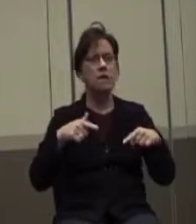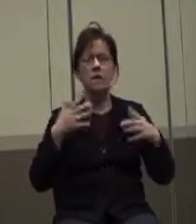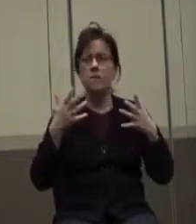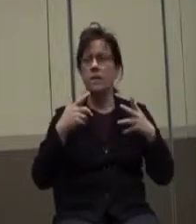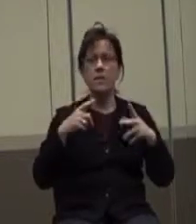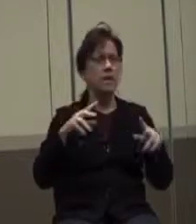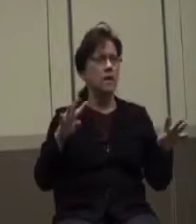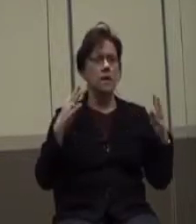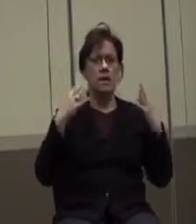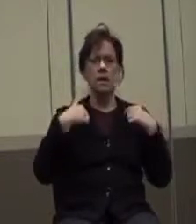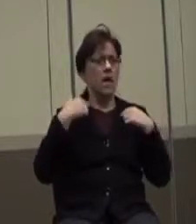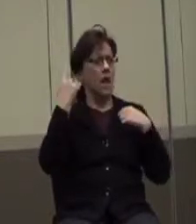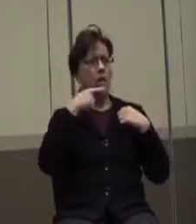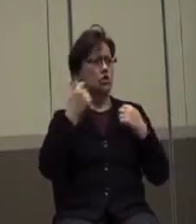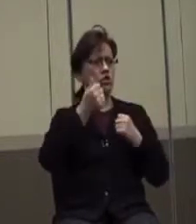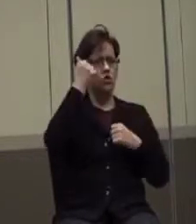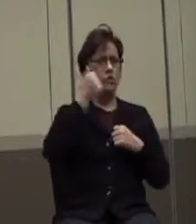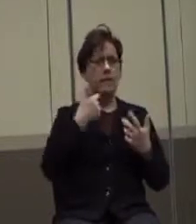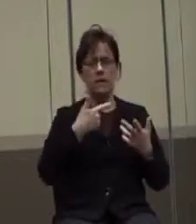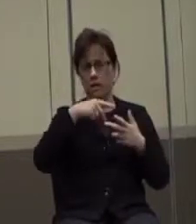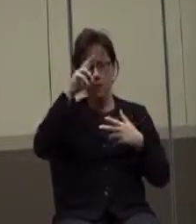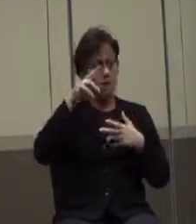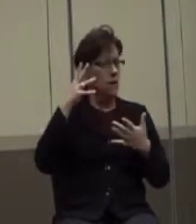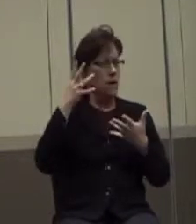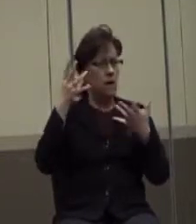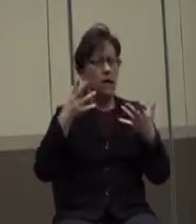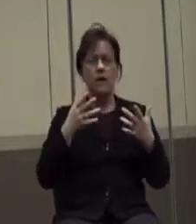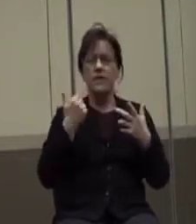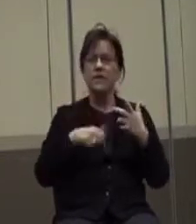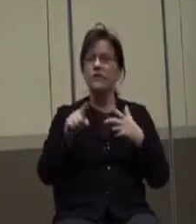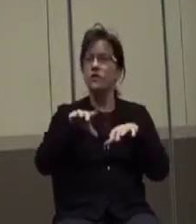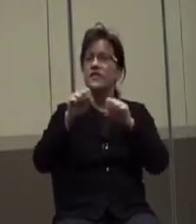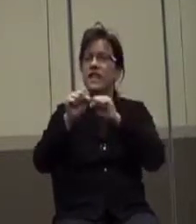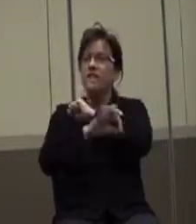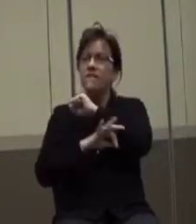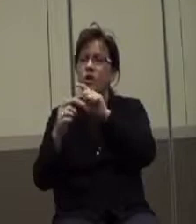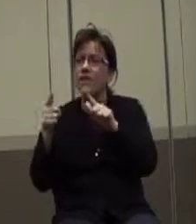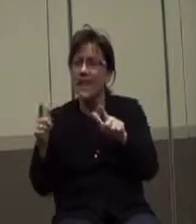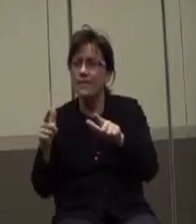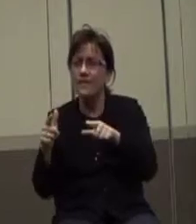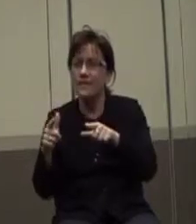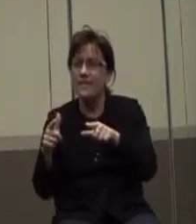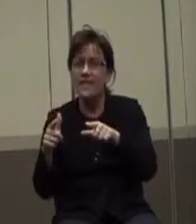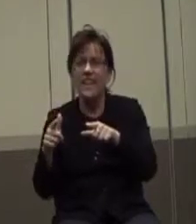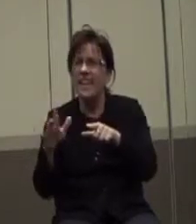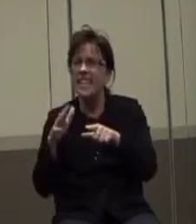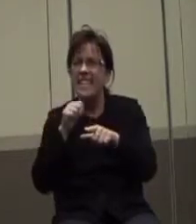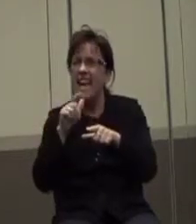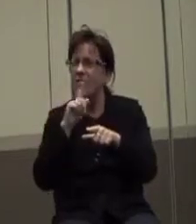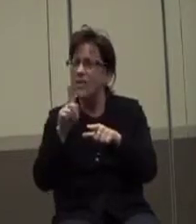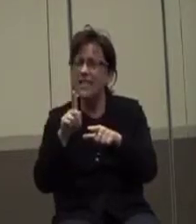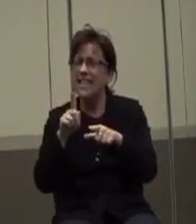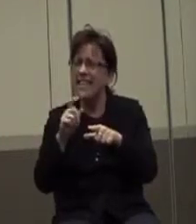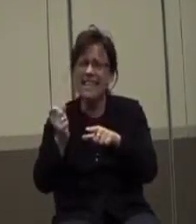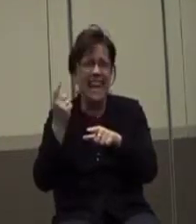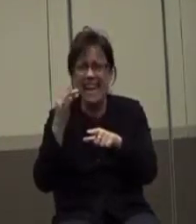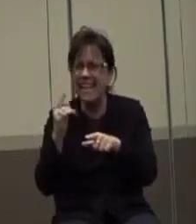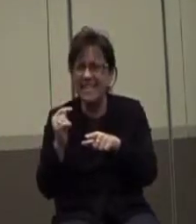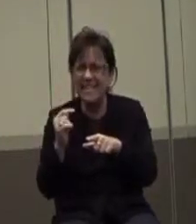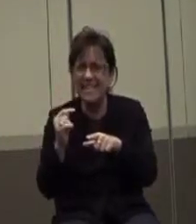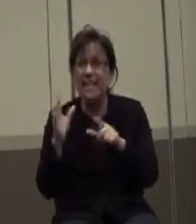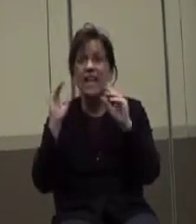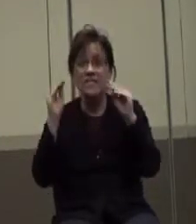probably going to look stupid. I'm going to be, if any of you, did any of you take a foreign language and you didn't quite have it? Right?